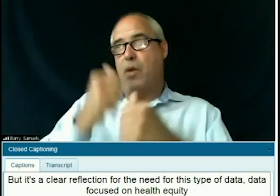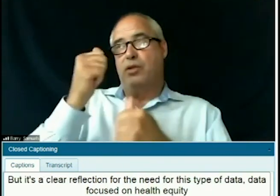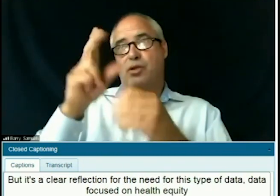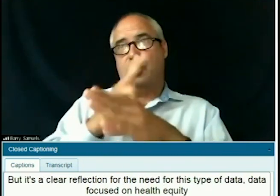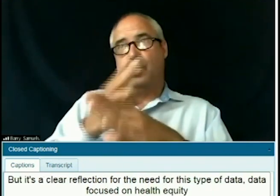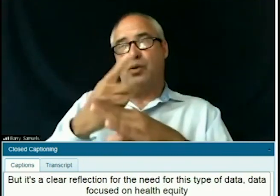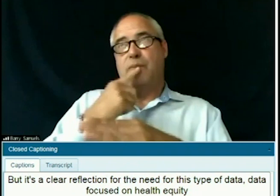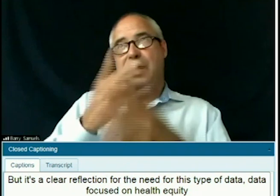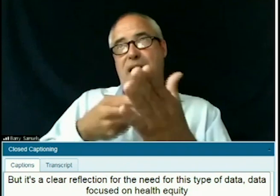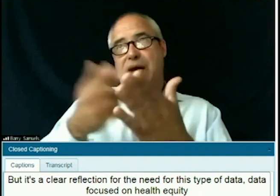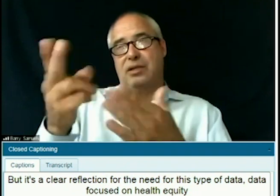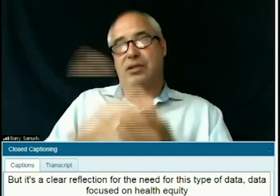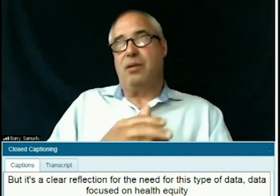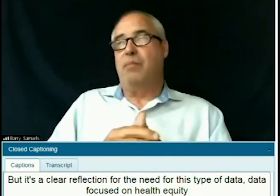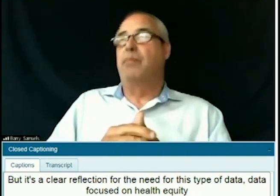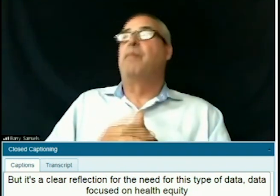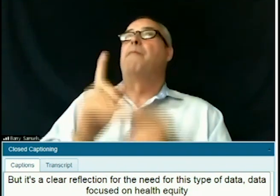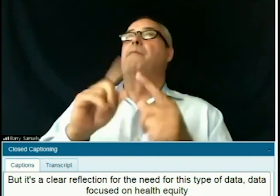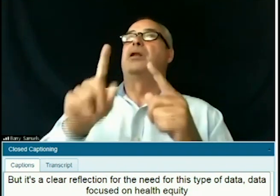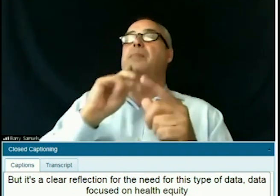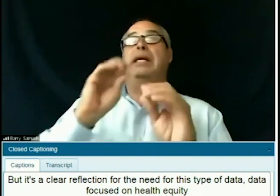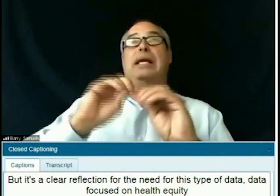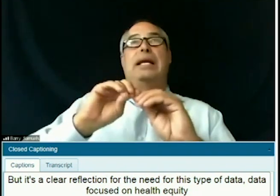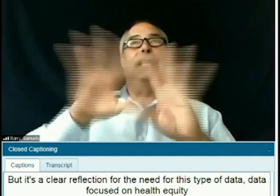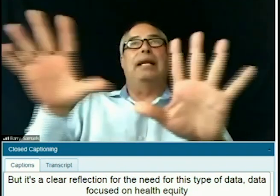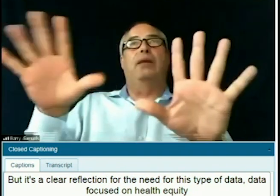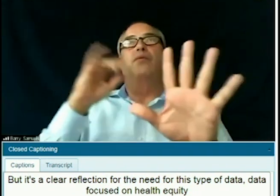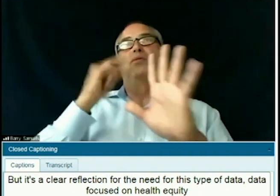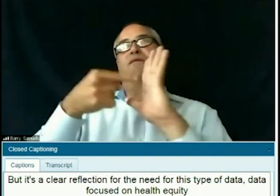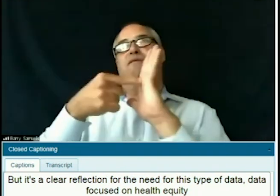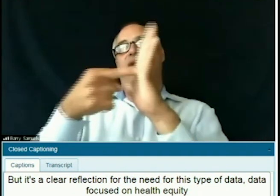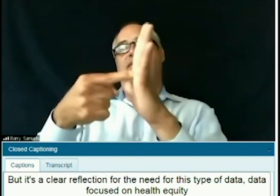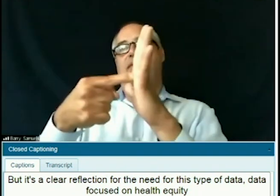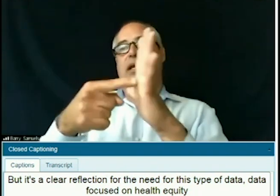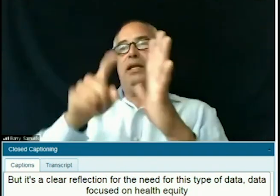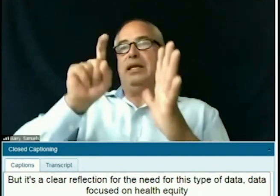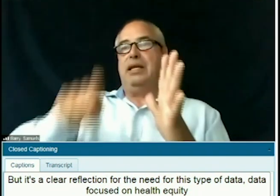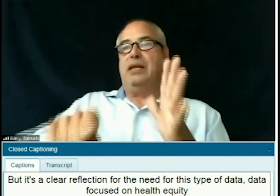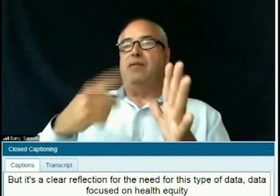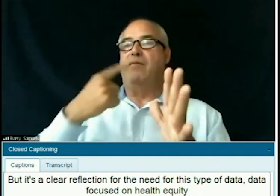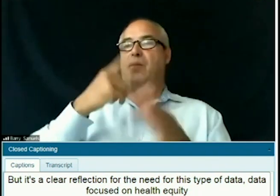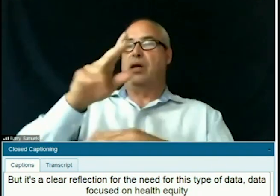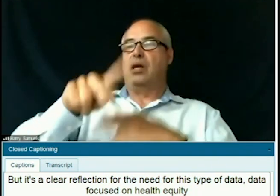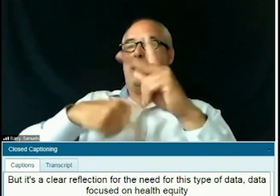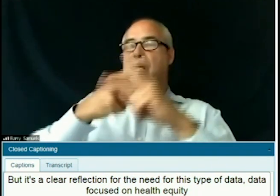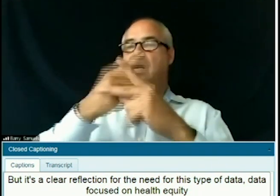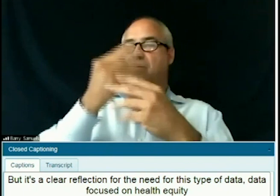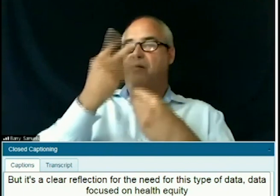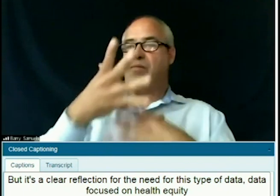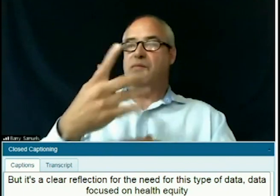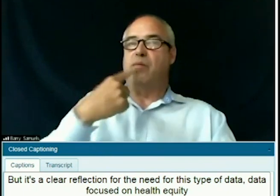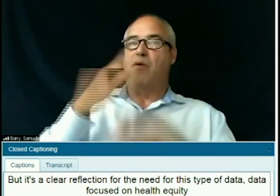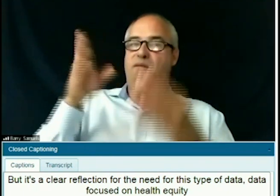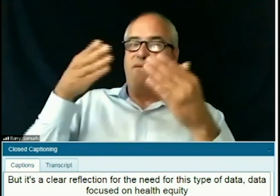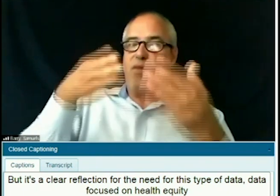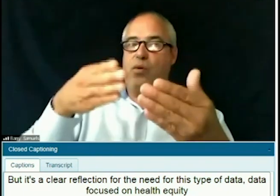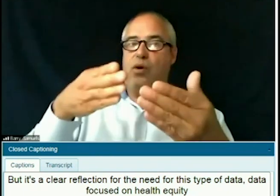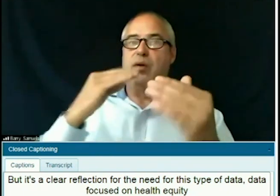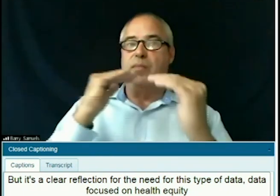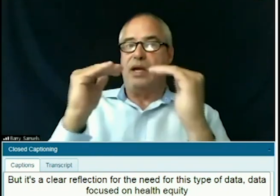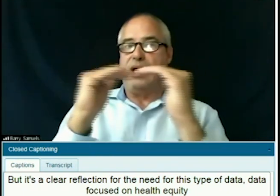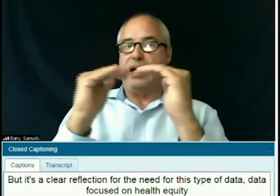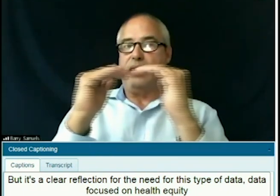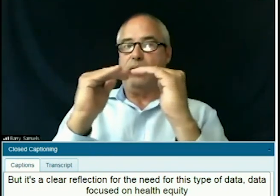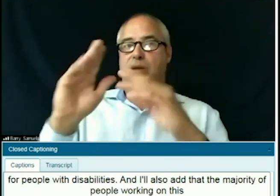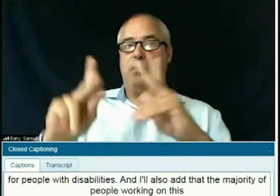honest. But it's a clear reflection for the need for this type of data focused on health equity for people